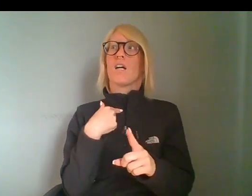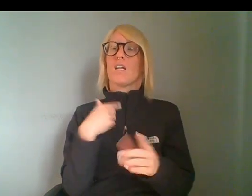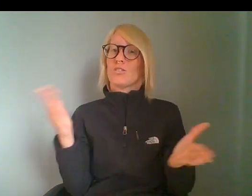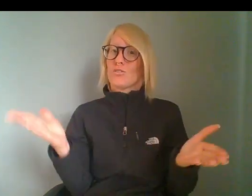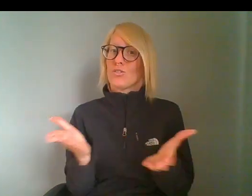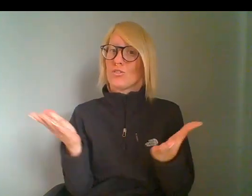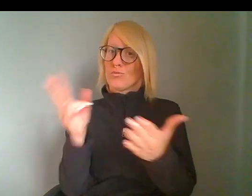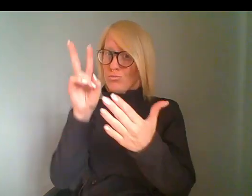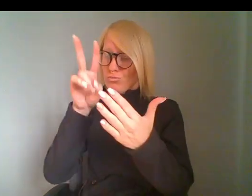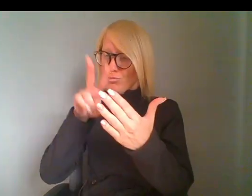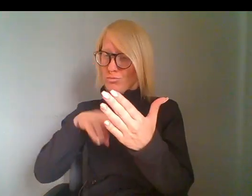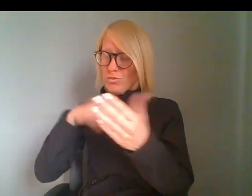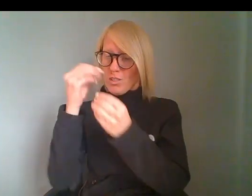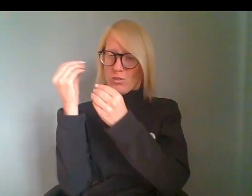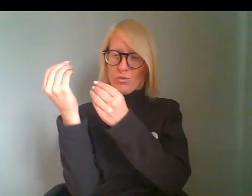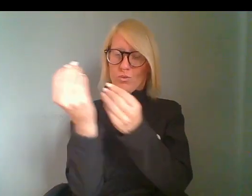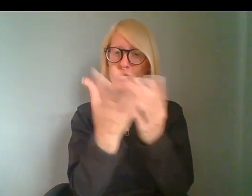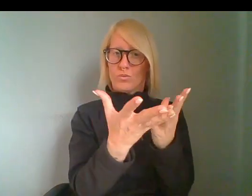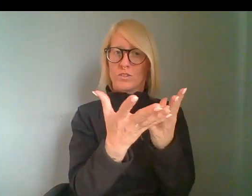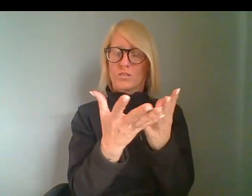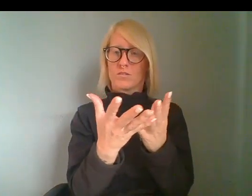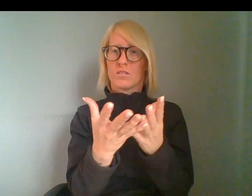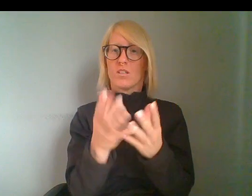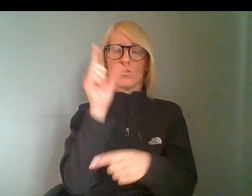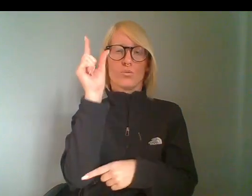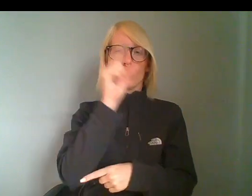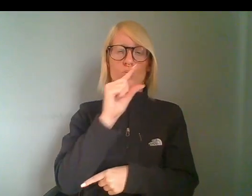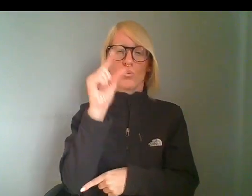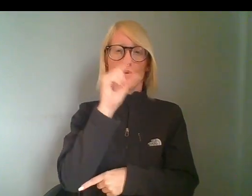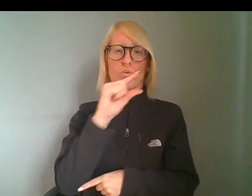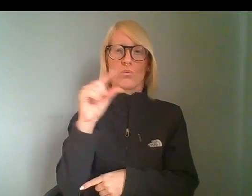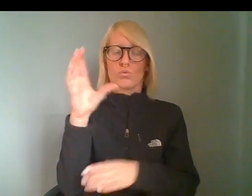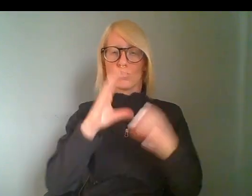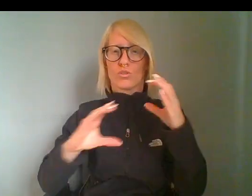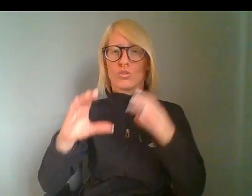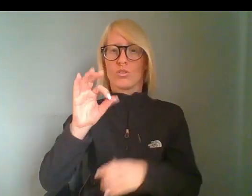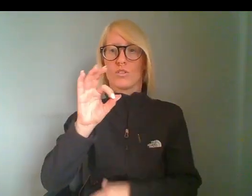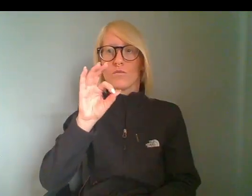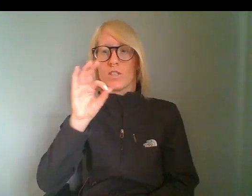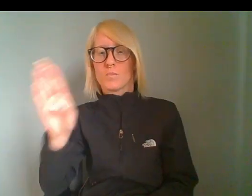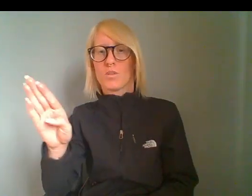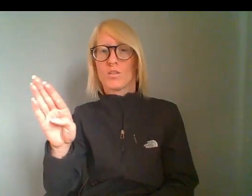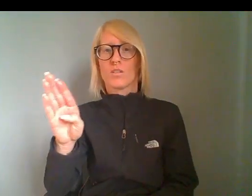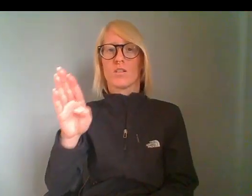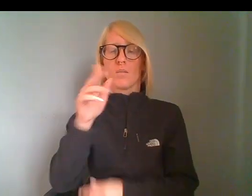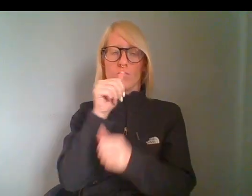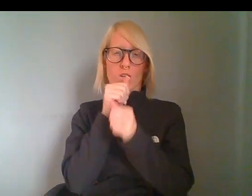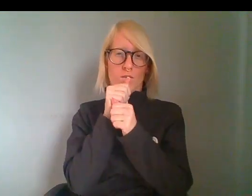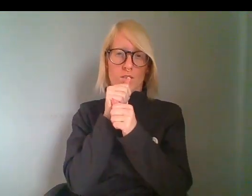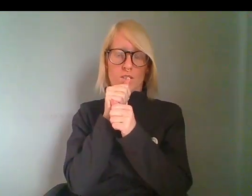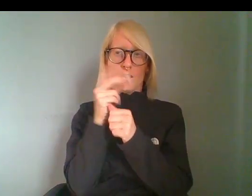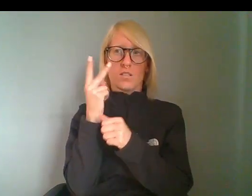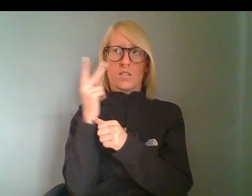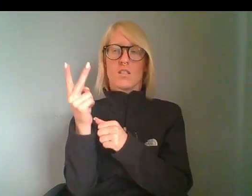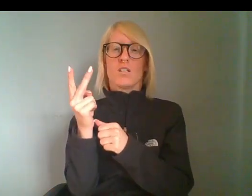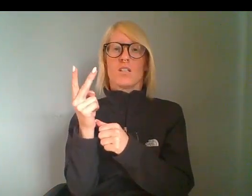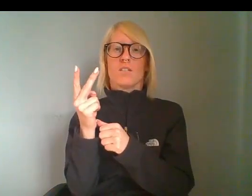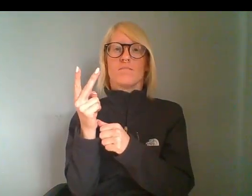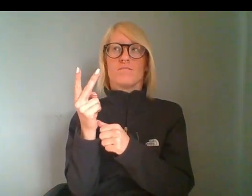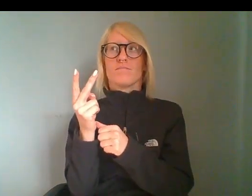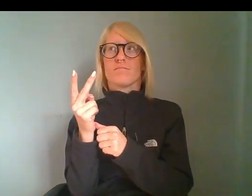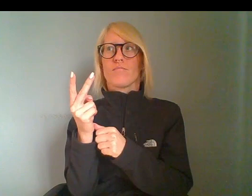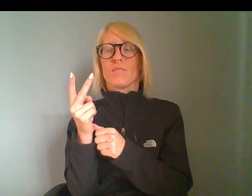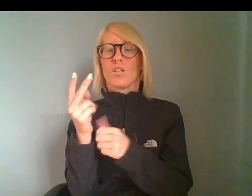And that you just do a Google search, Facebook privacy, and see what the latest things are, see what they're sharing about you. So